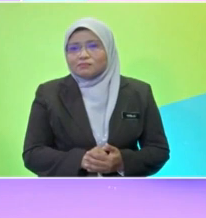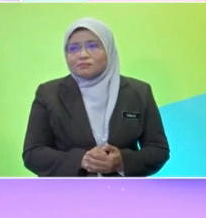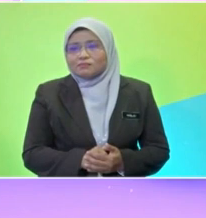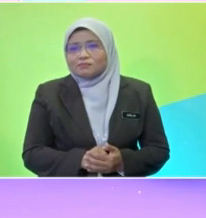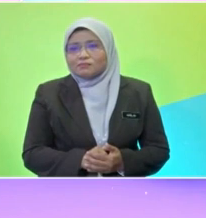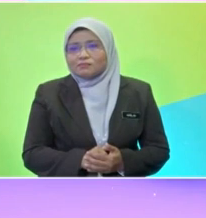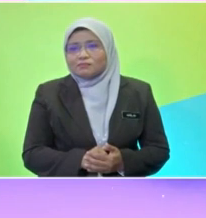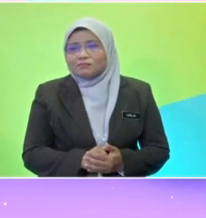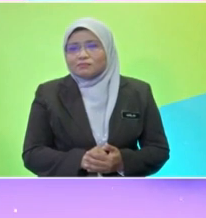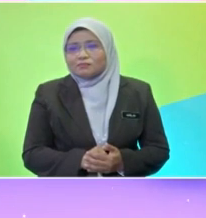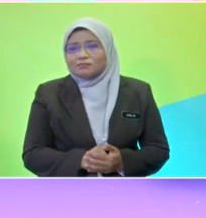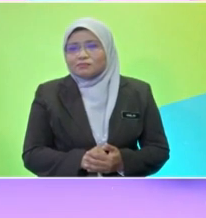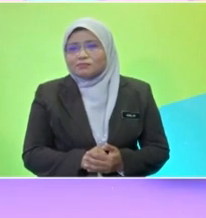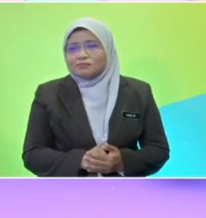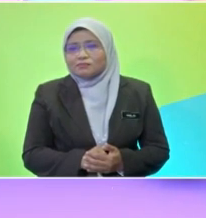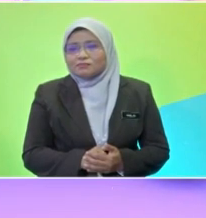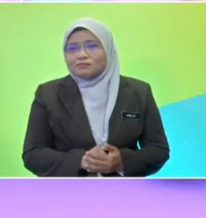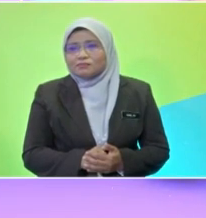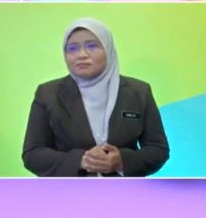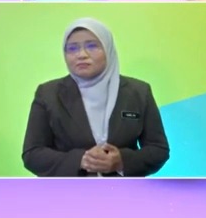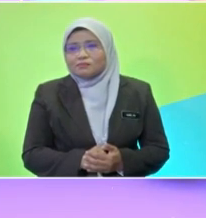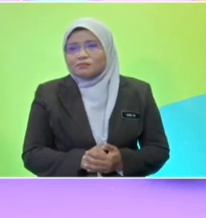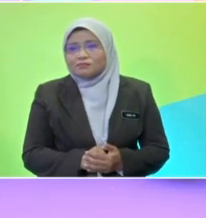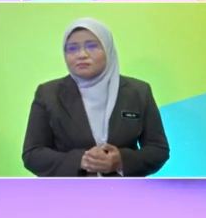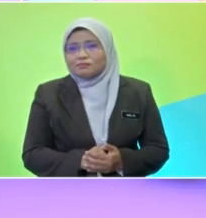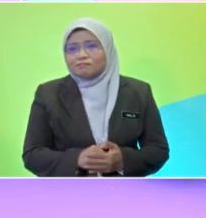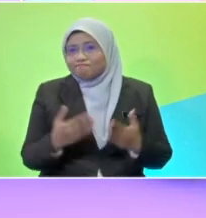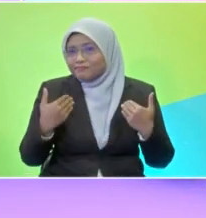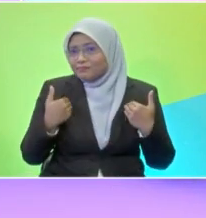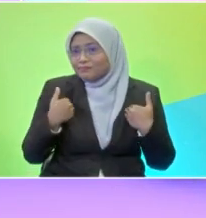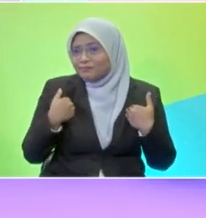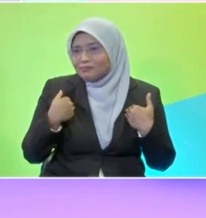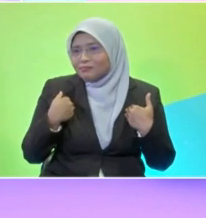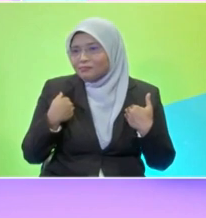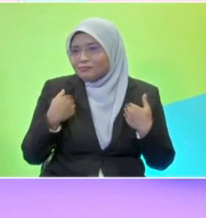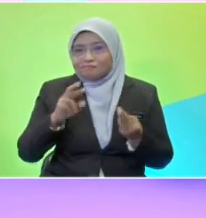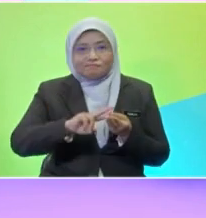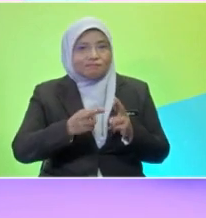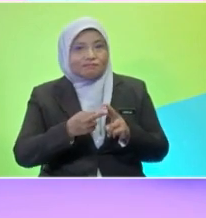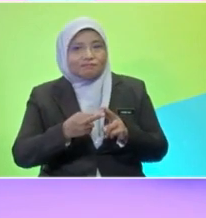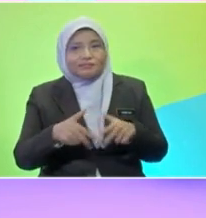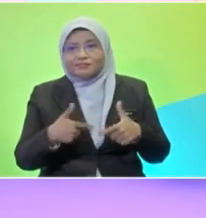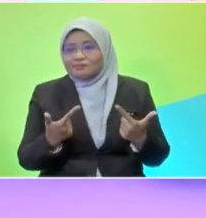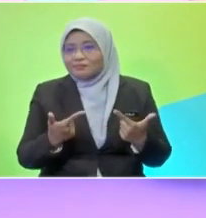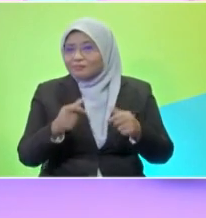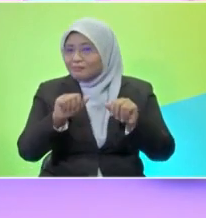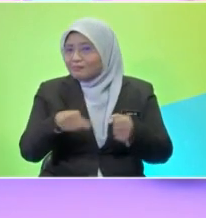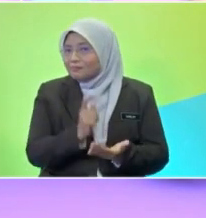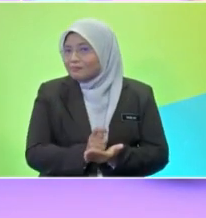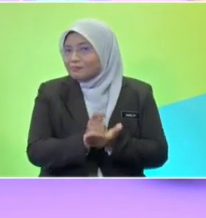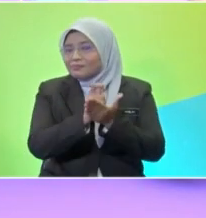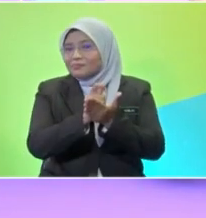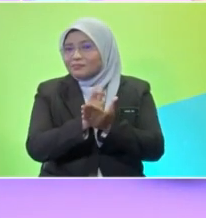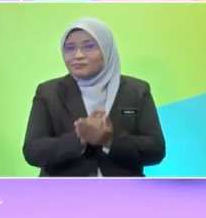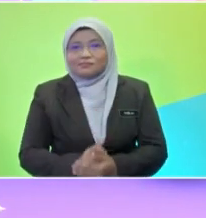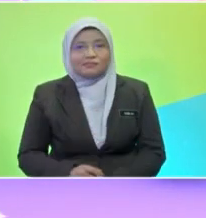okay? Maybe, alright, it's hanging there. Maybe someone can help Akif. It's a good try, it's a good attempt. Okay, anyone can help Akif?